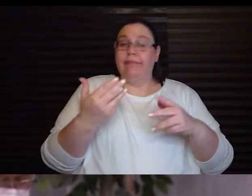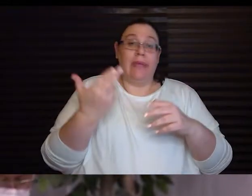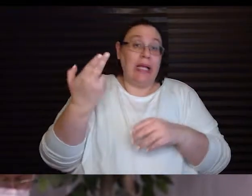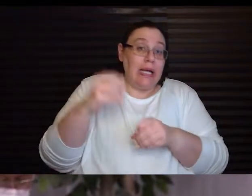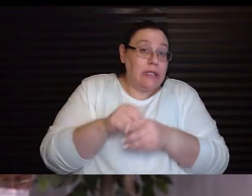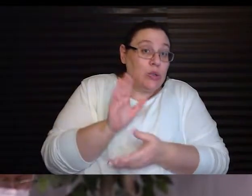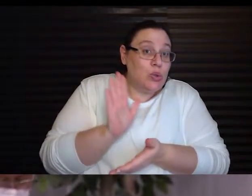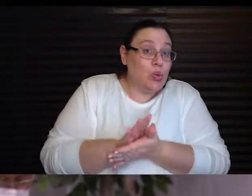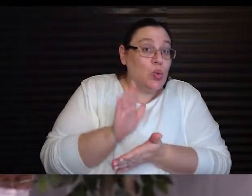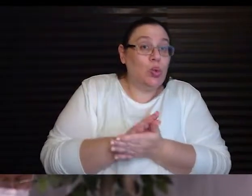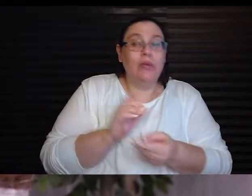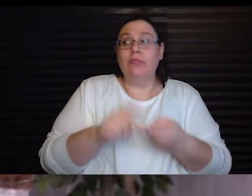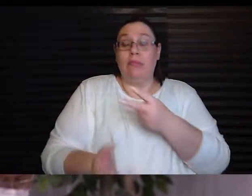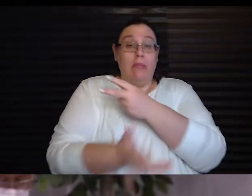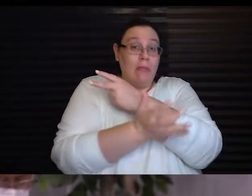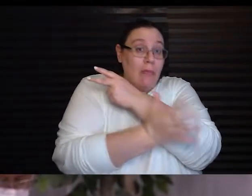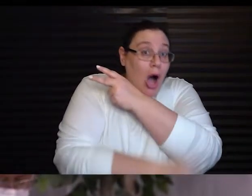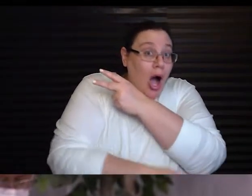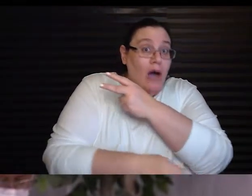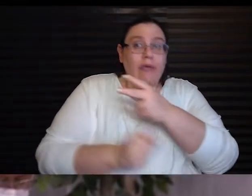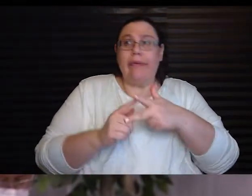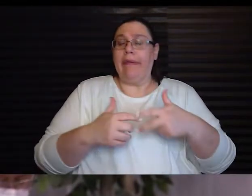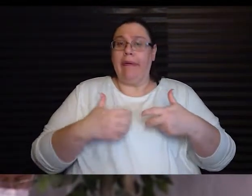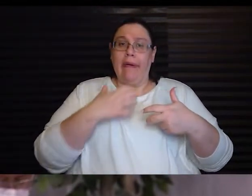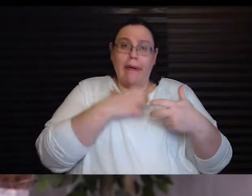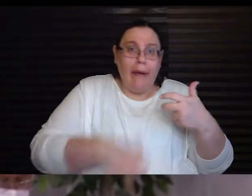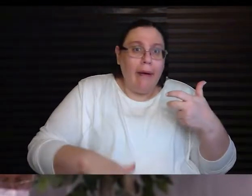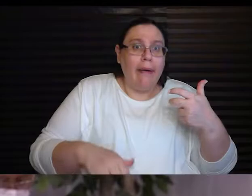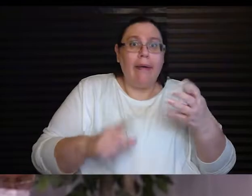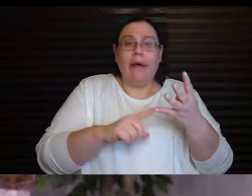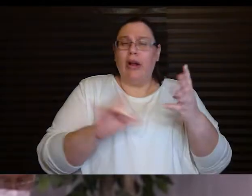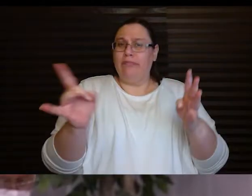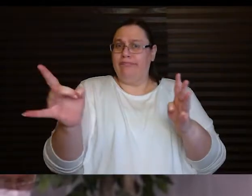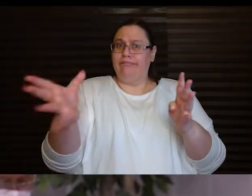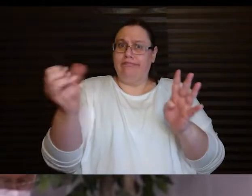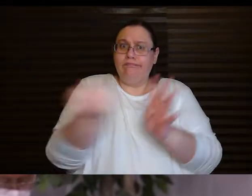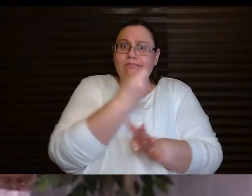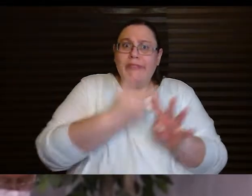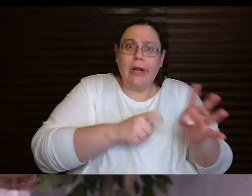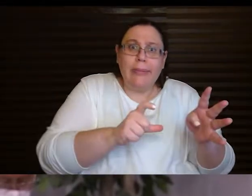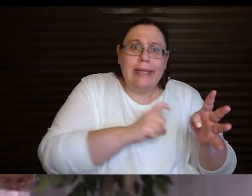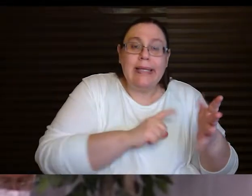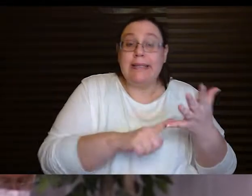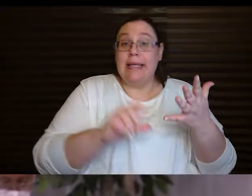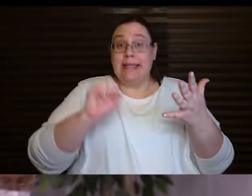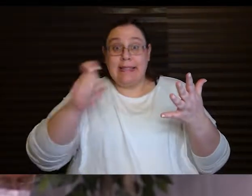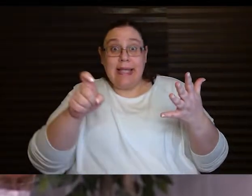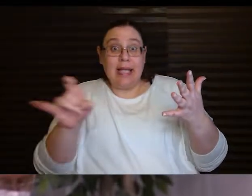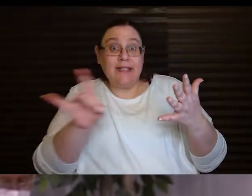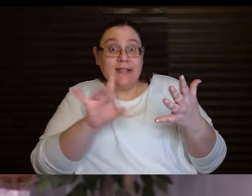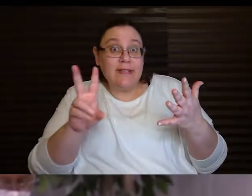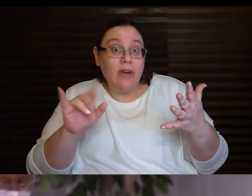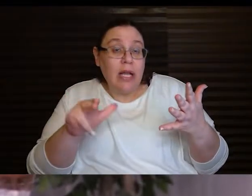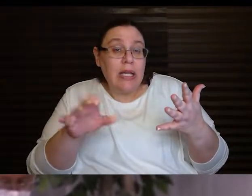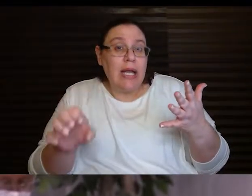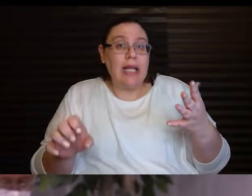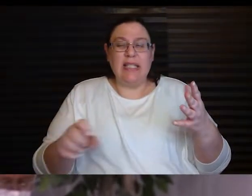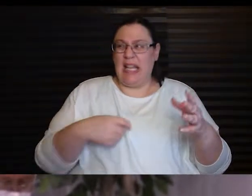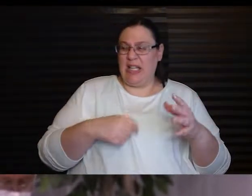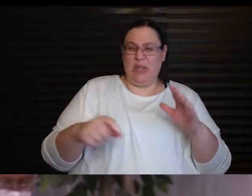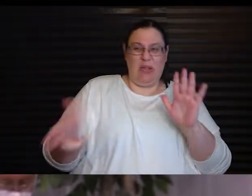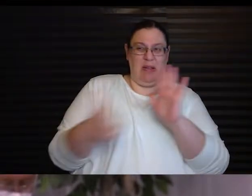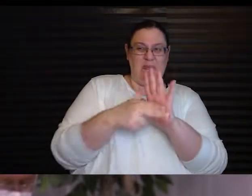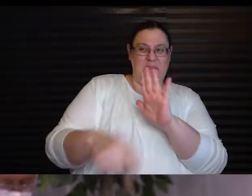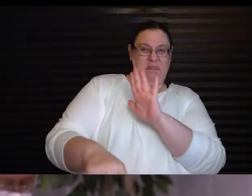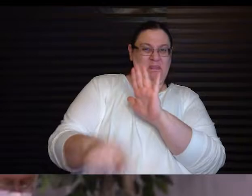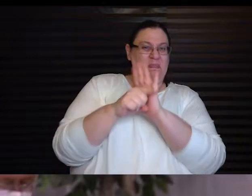our schools, from poverty or hunger, from police violence, from sexual violence, from the stigmatization of mental